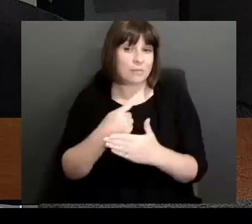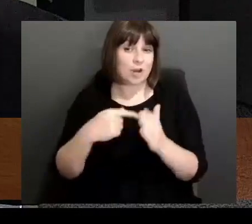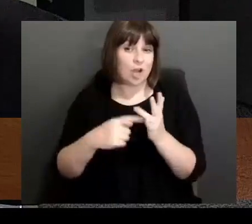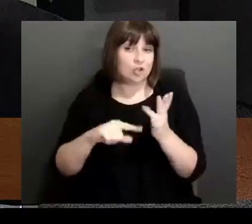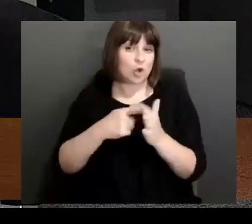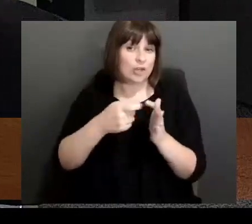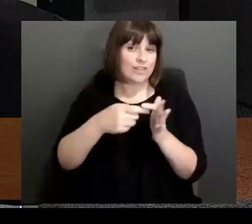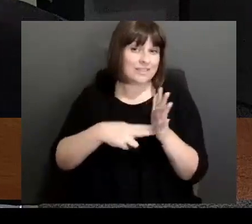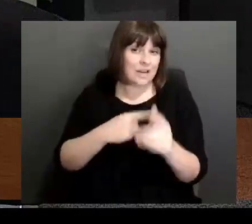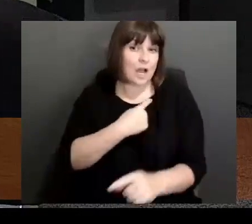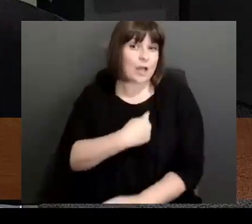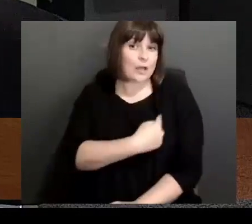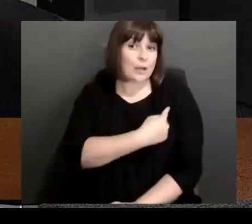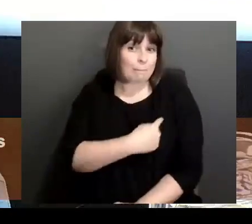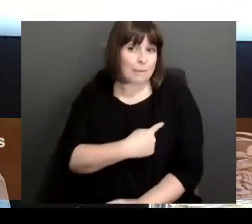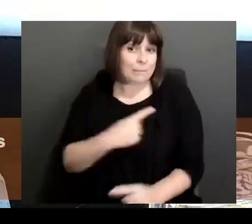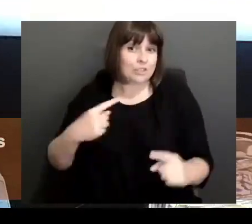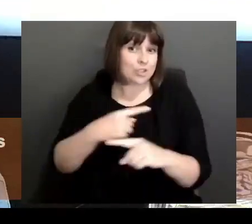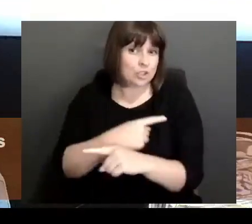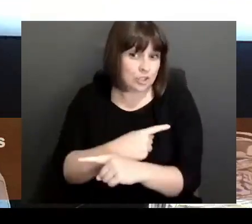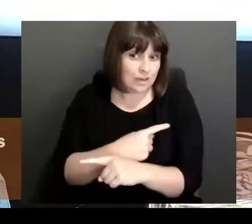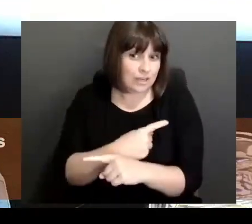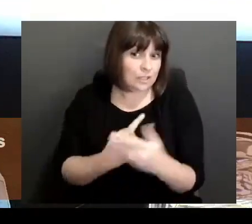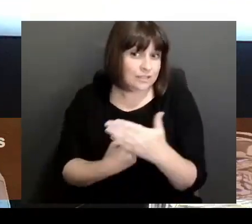Commitment to change has been made. Yes,